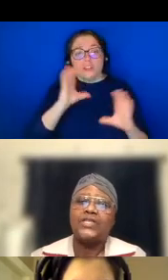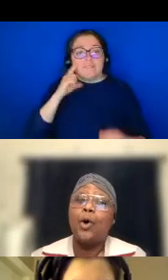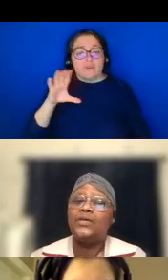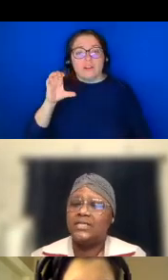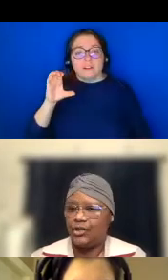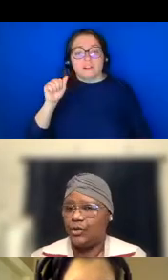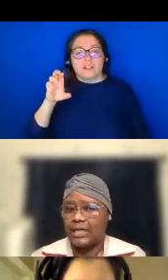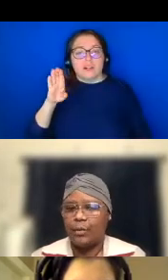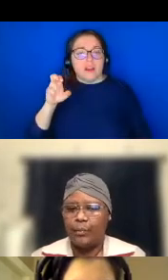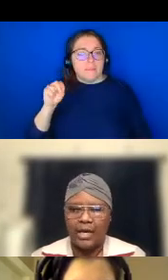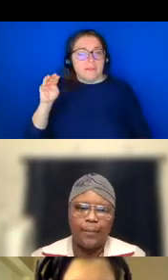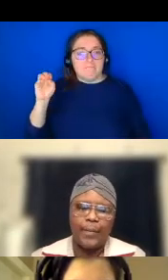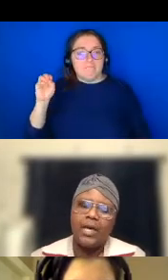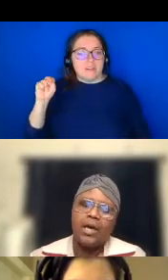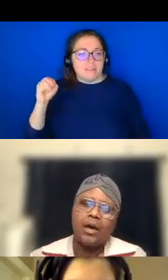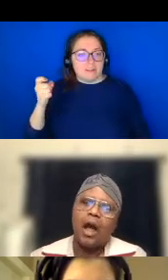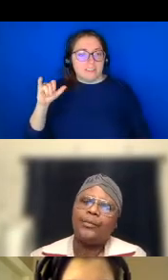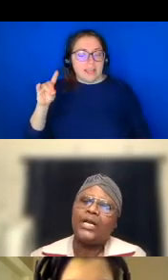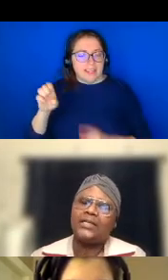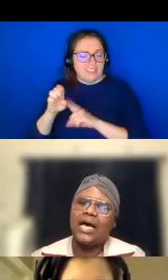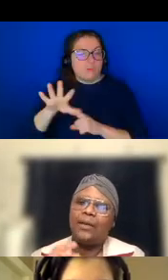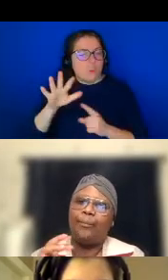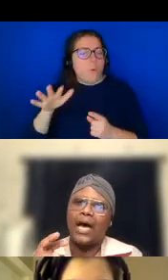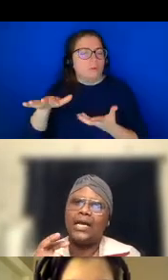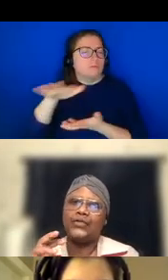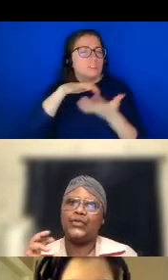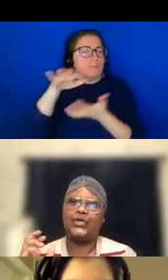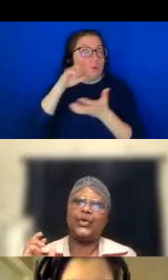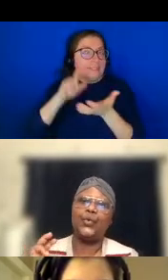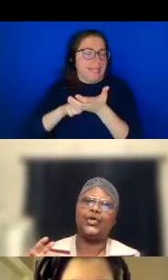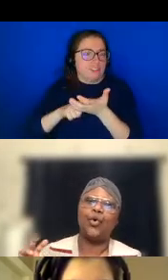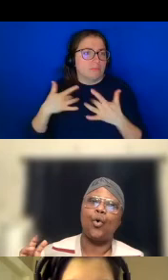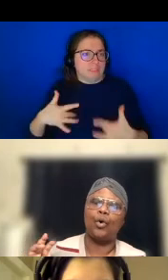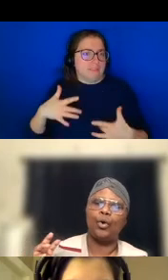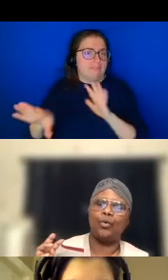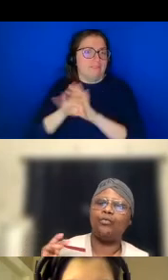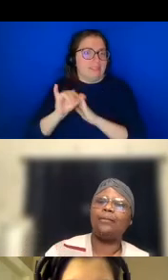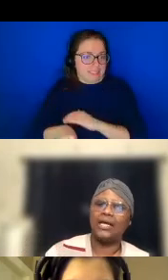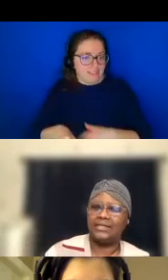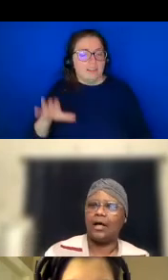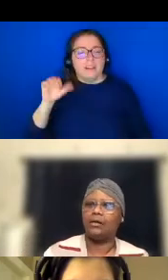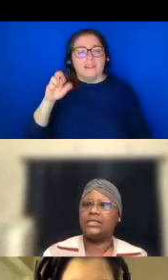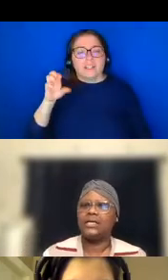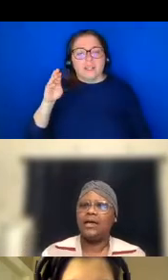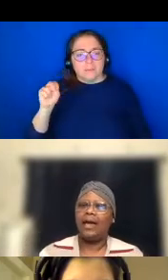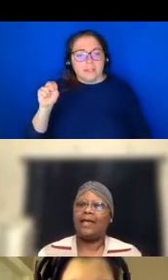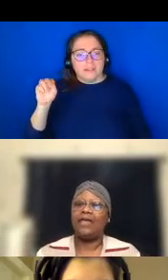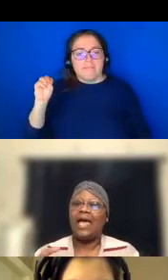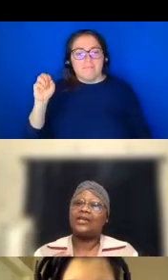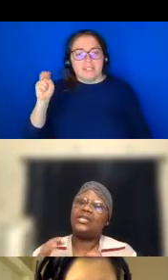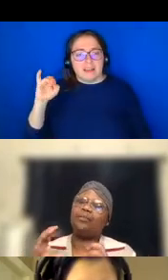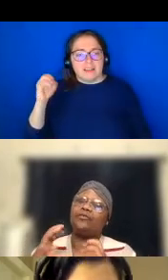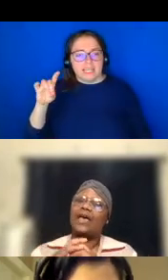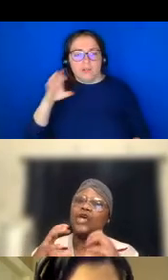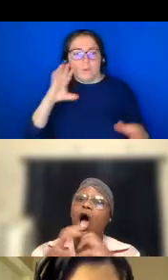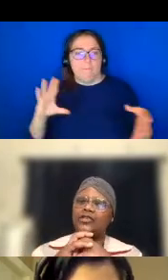your smoke detector is going to pick up. Carbon monoxide binds to your red blood cells, and they